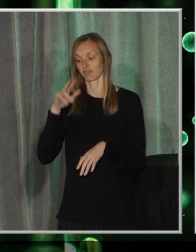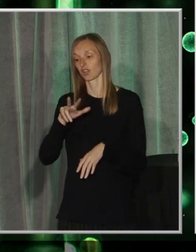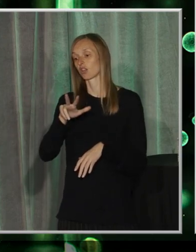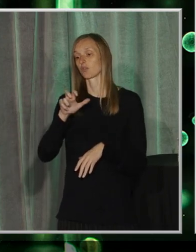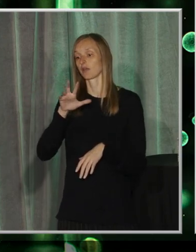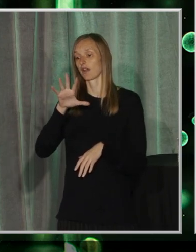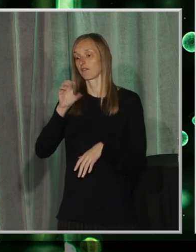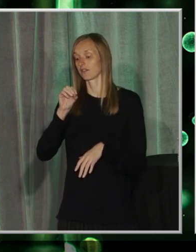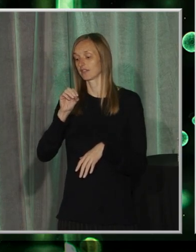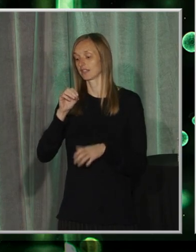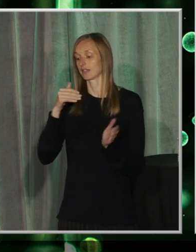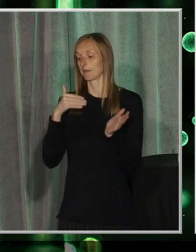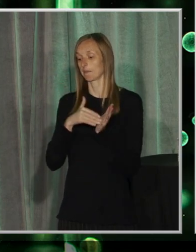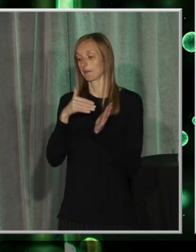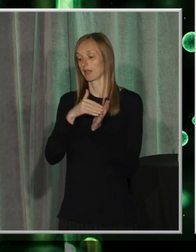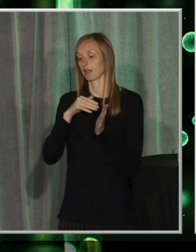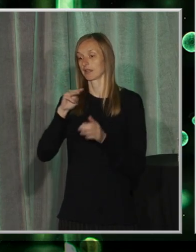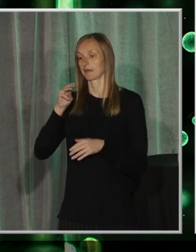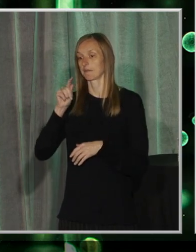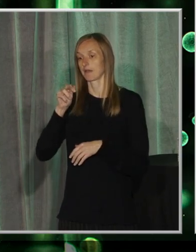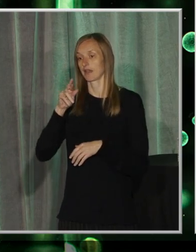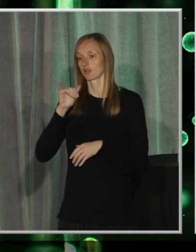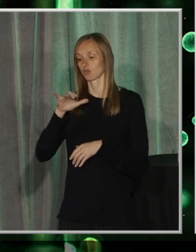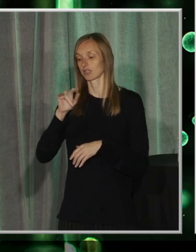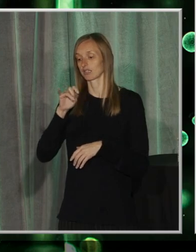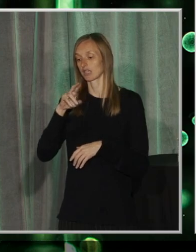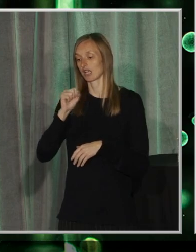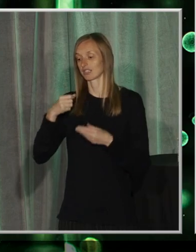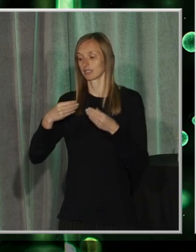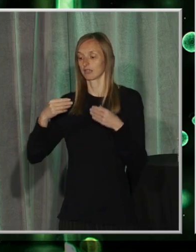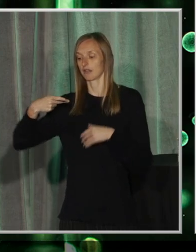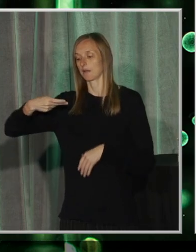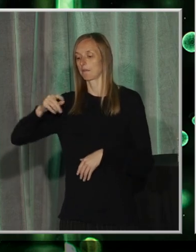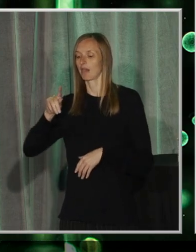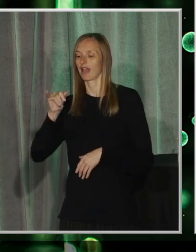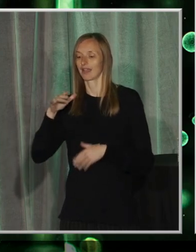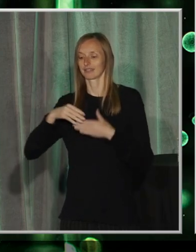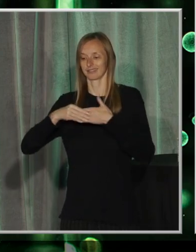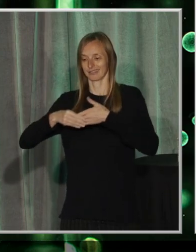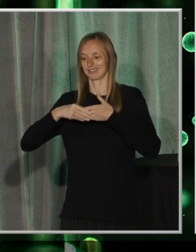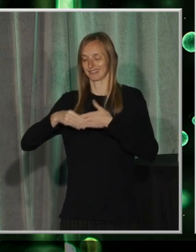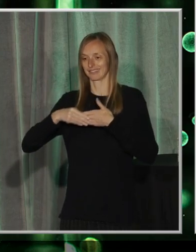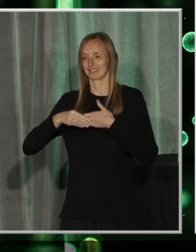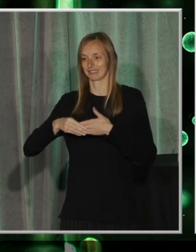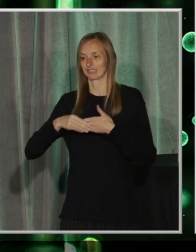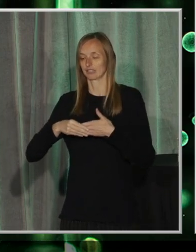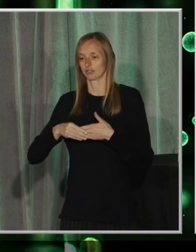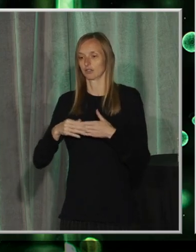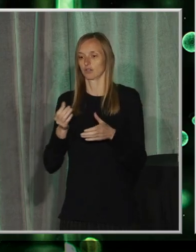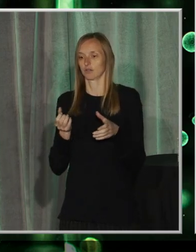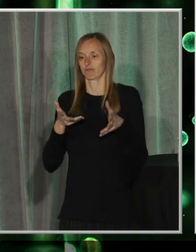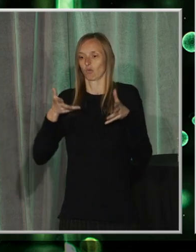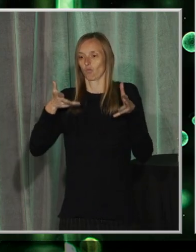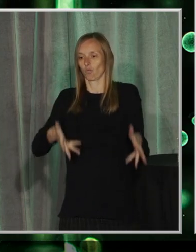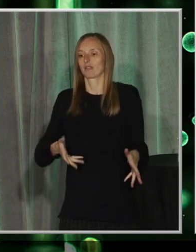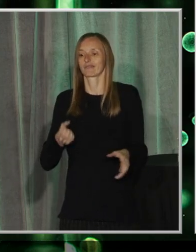350 million metric tons of plastic waste are disposed by humans